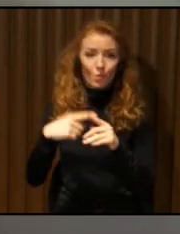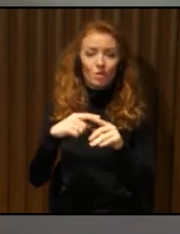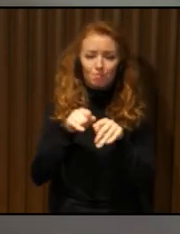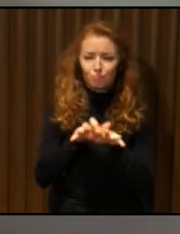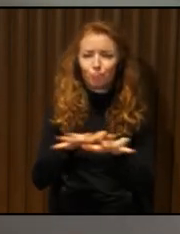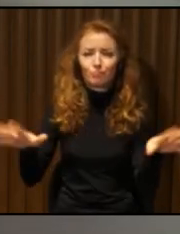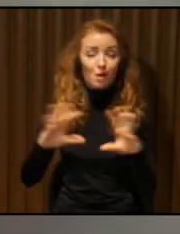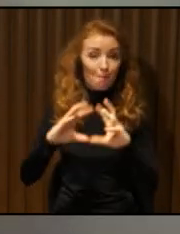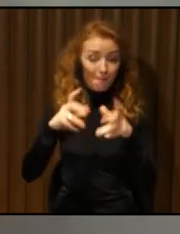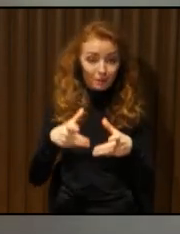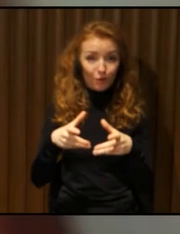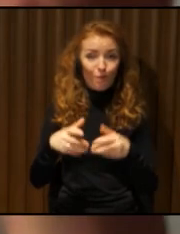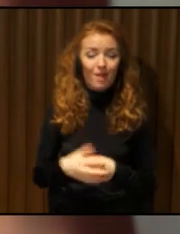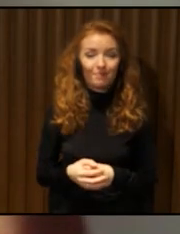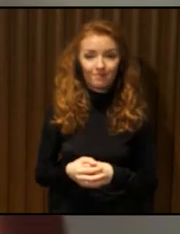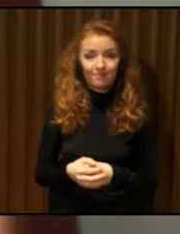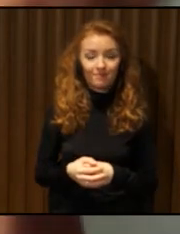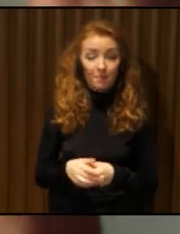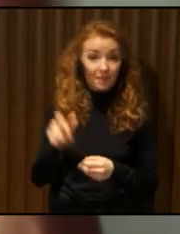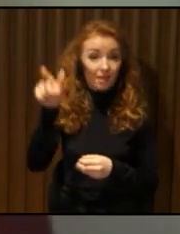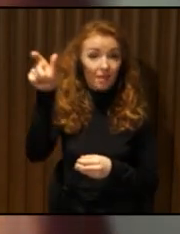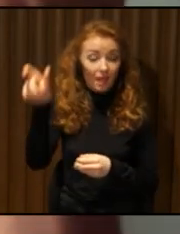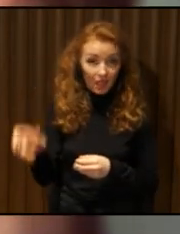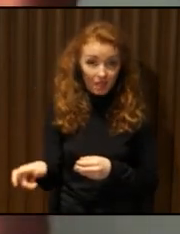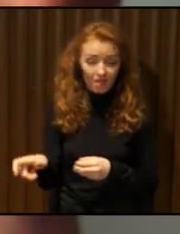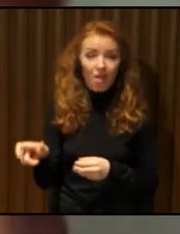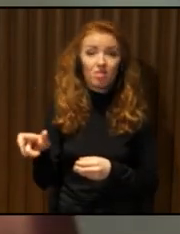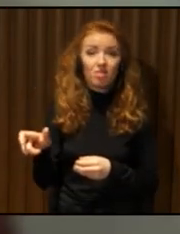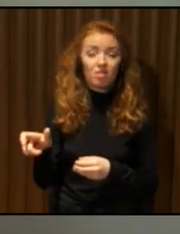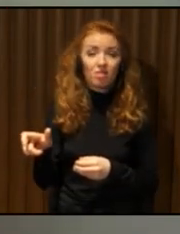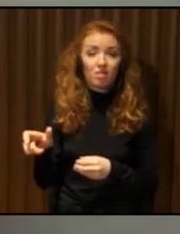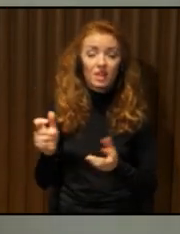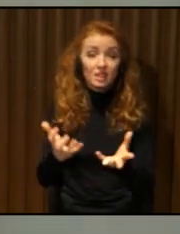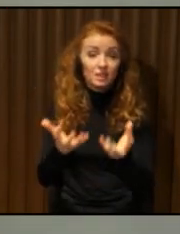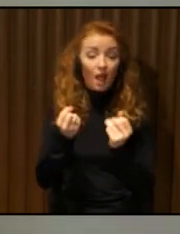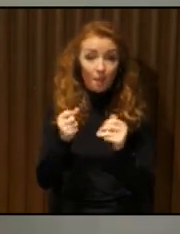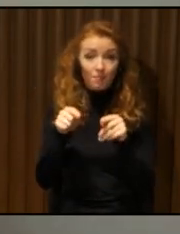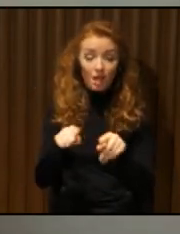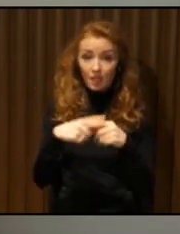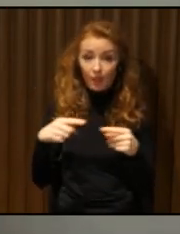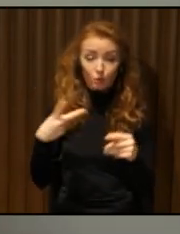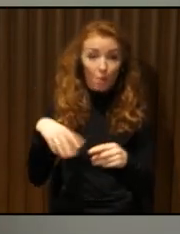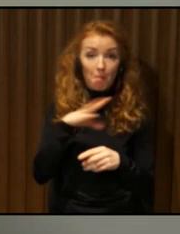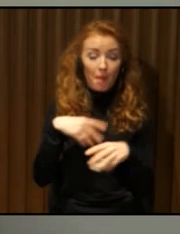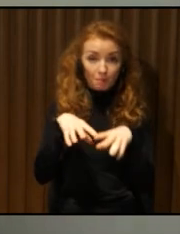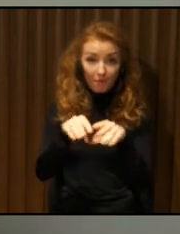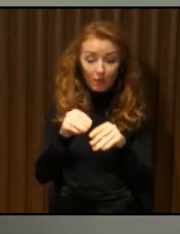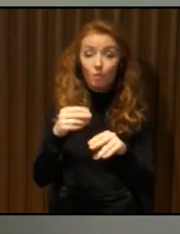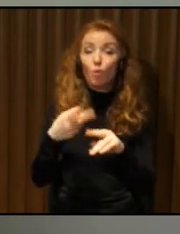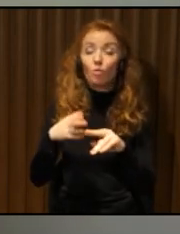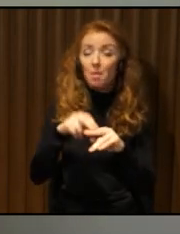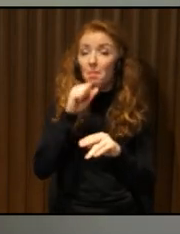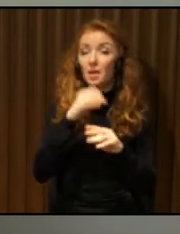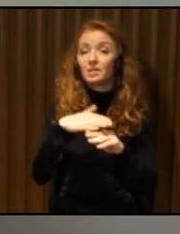The clients get the things that we do. It's they own it. I mean, MCCANN doesn't own the advertising